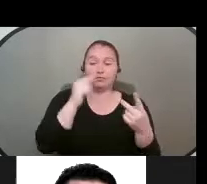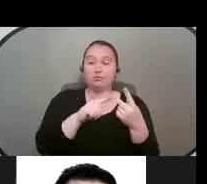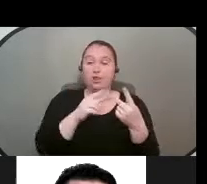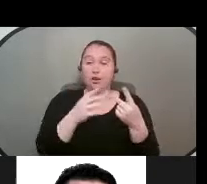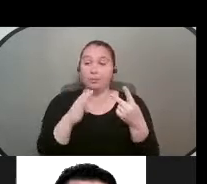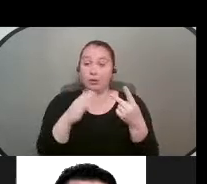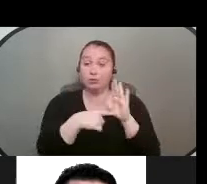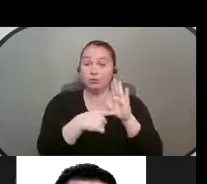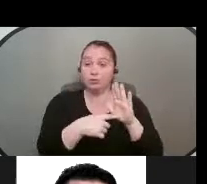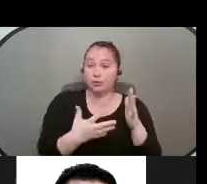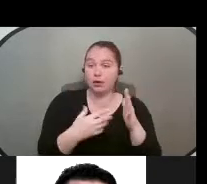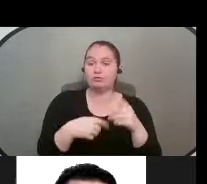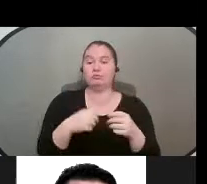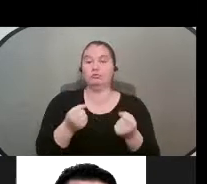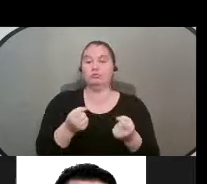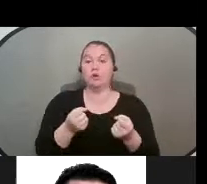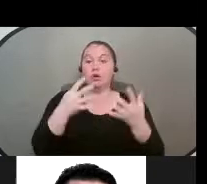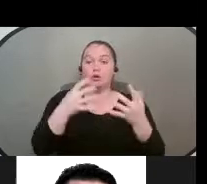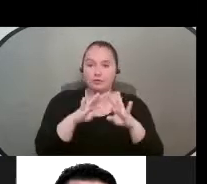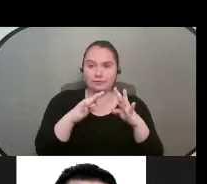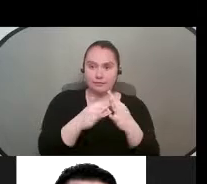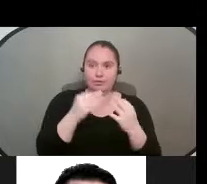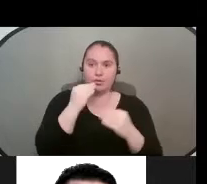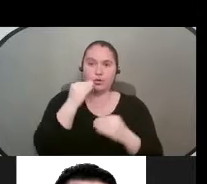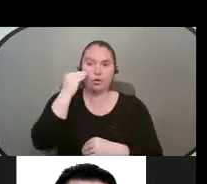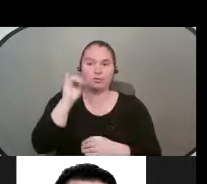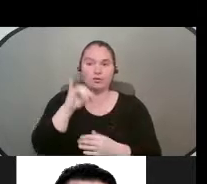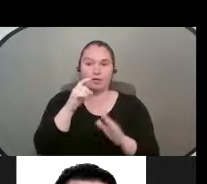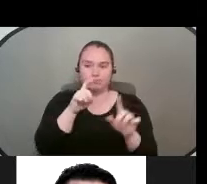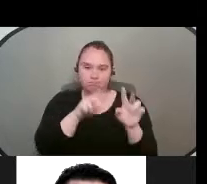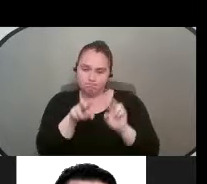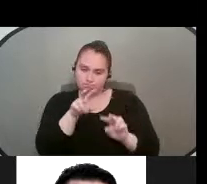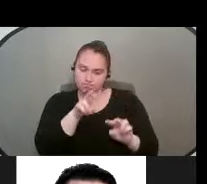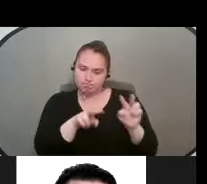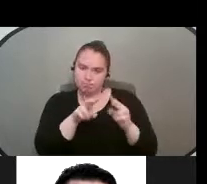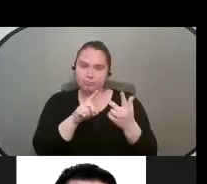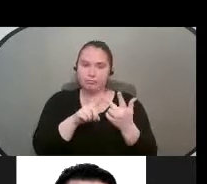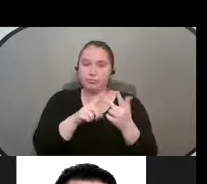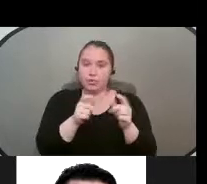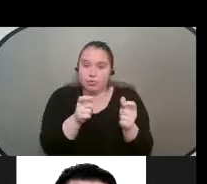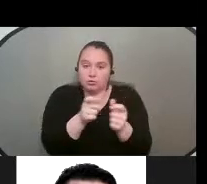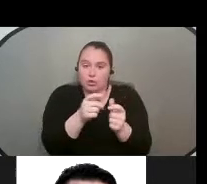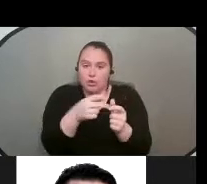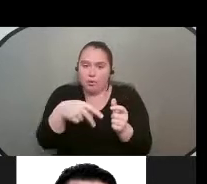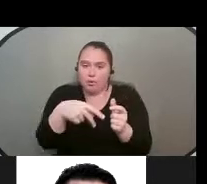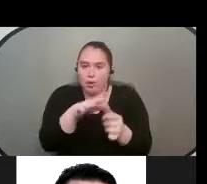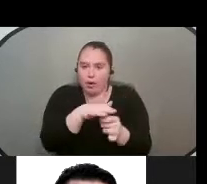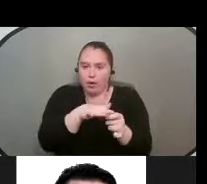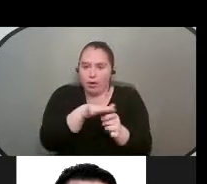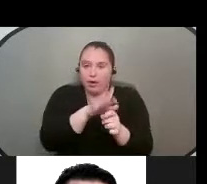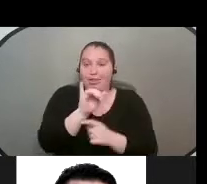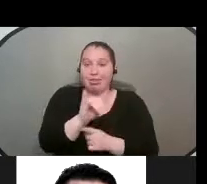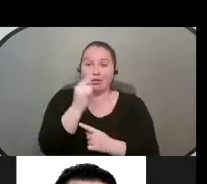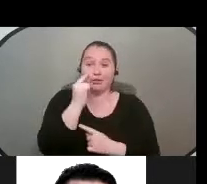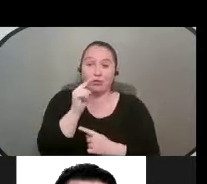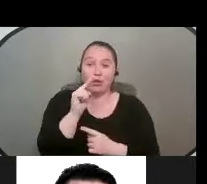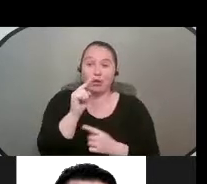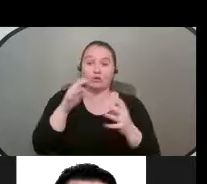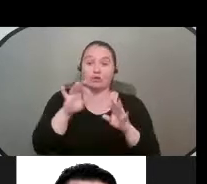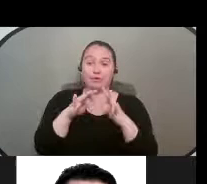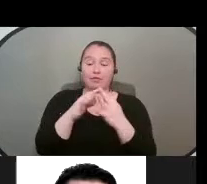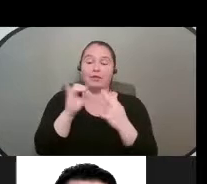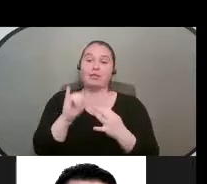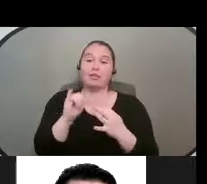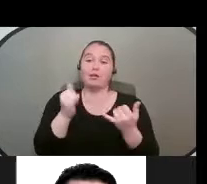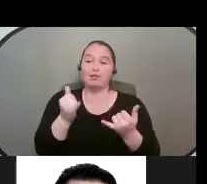future multifamily projects that we're tracking. The small purple shaded areas are some multifamily that's currently